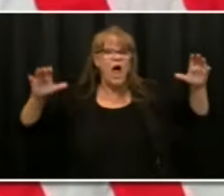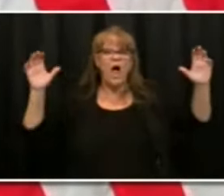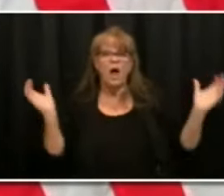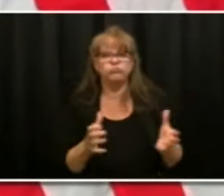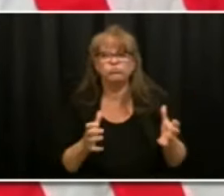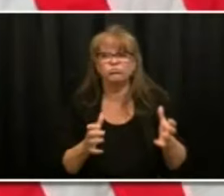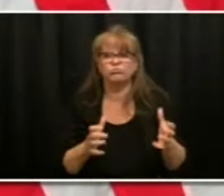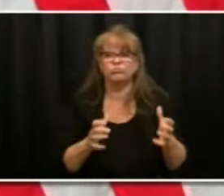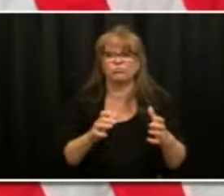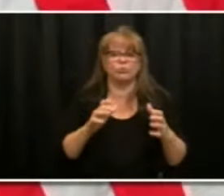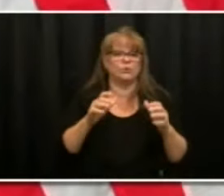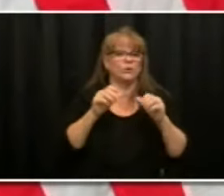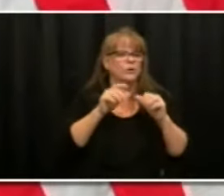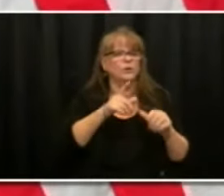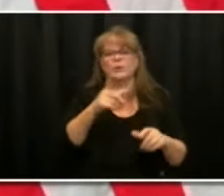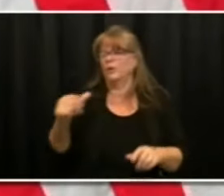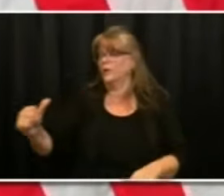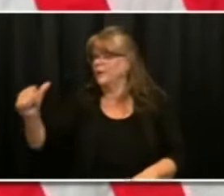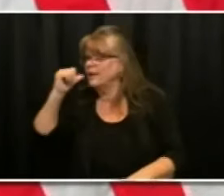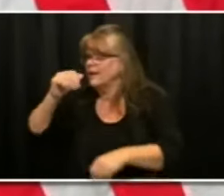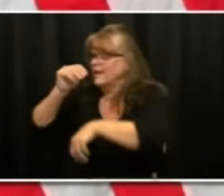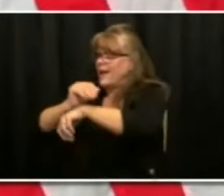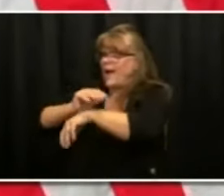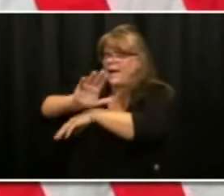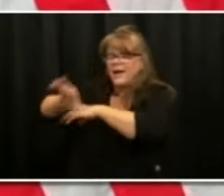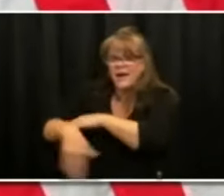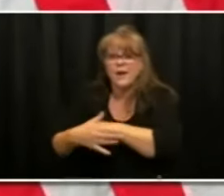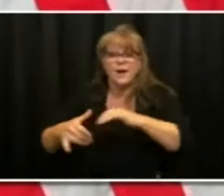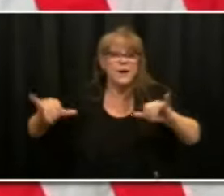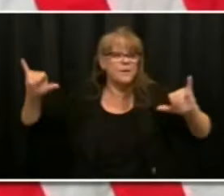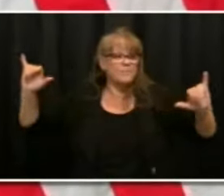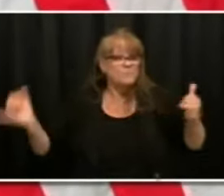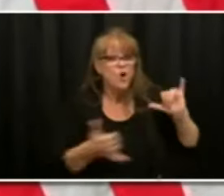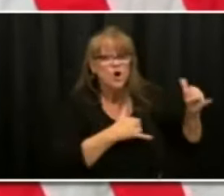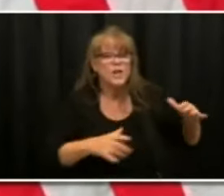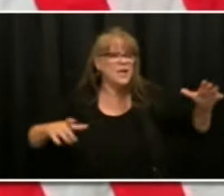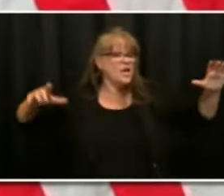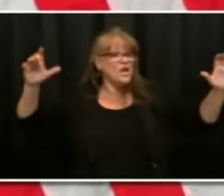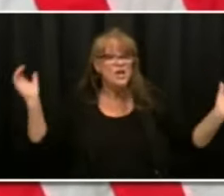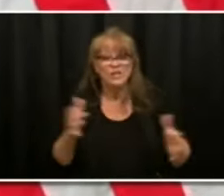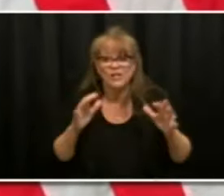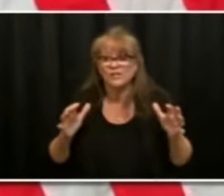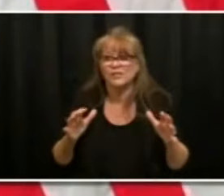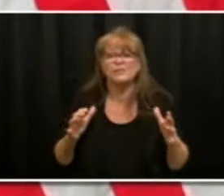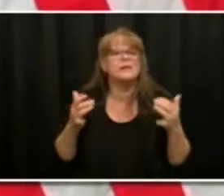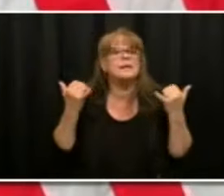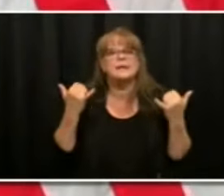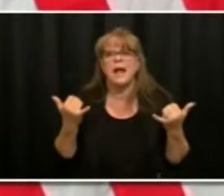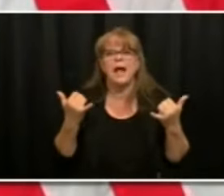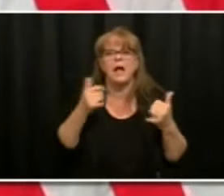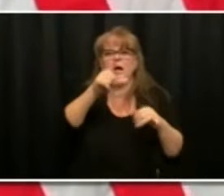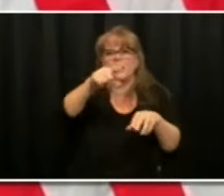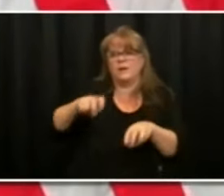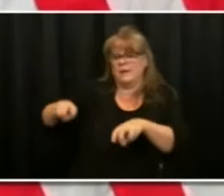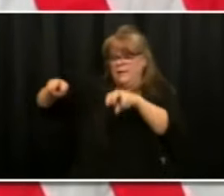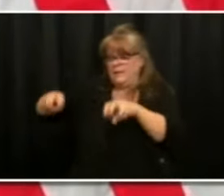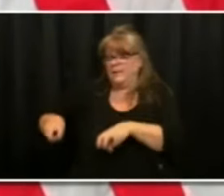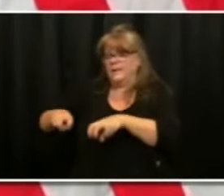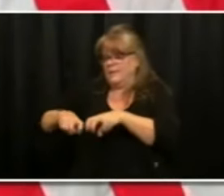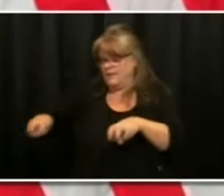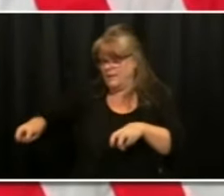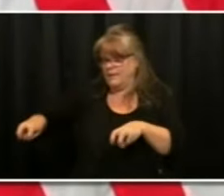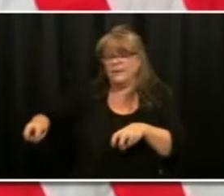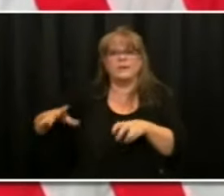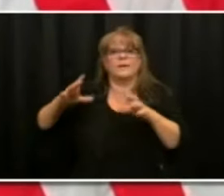night and the nightlife and packing in on gondolas with closed windows, that is not what skiing looks like in